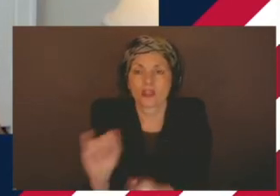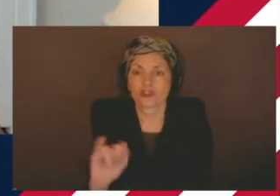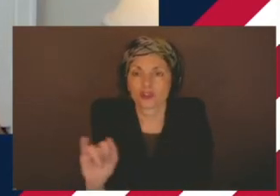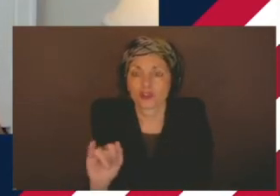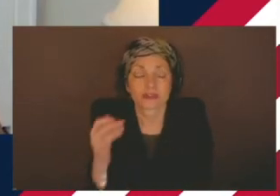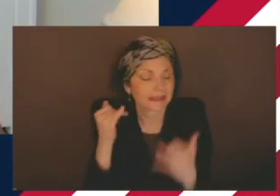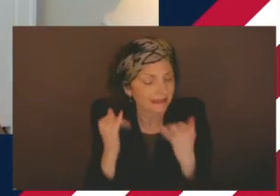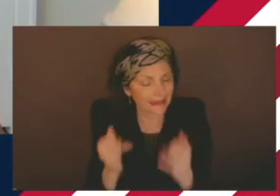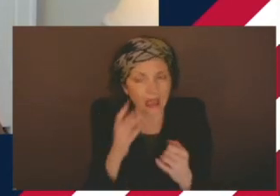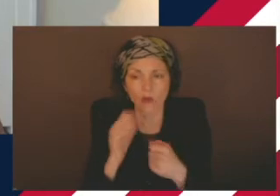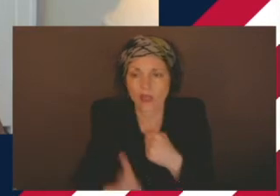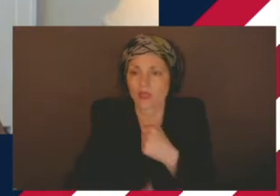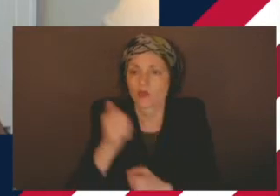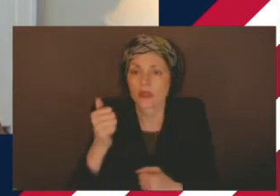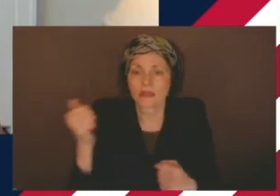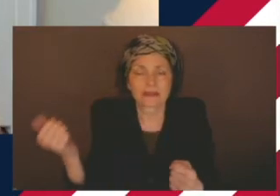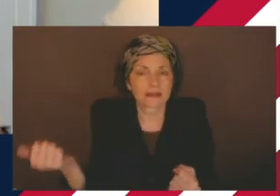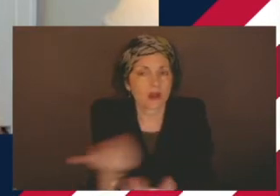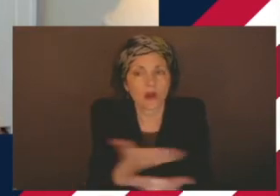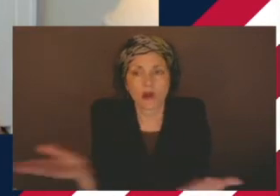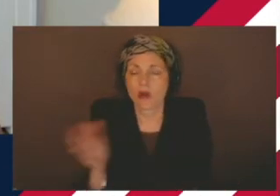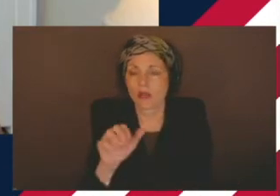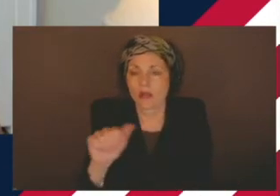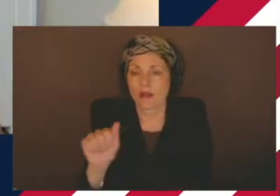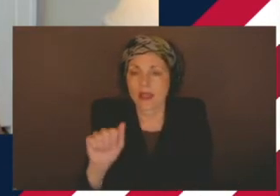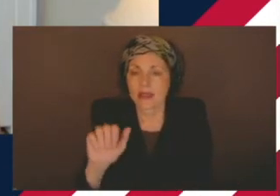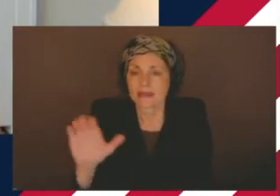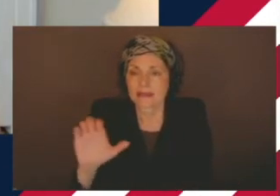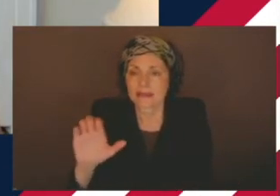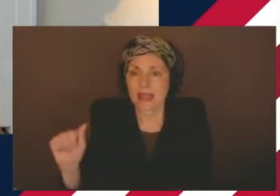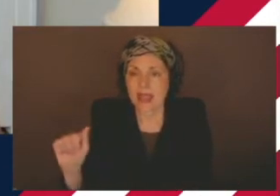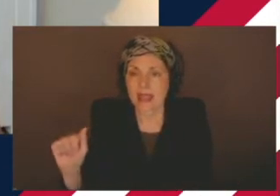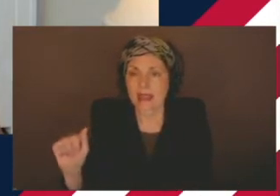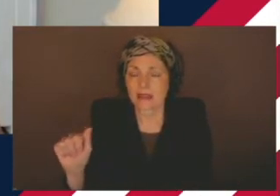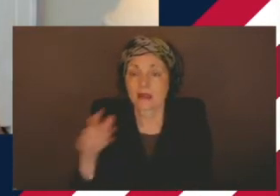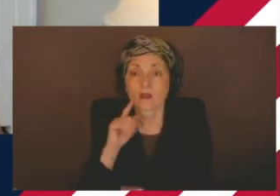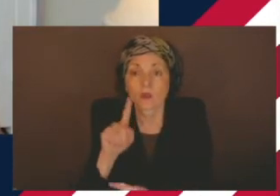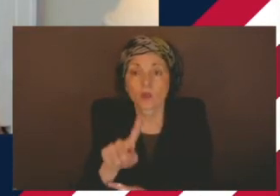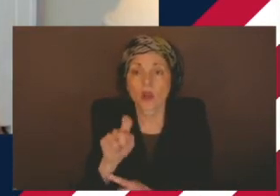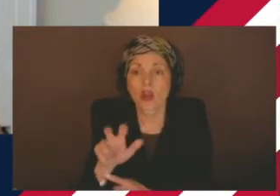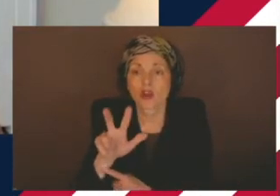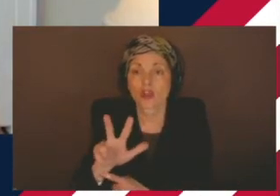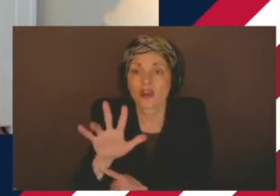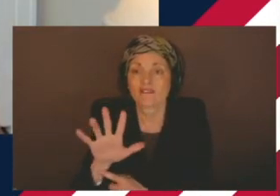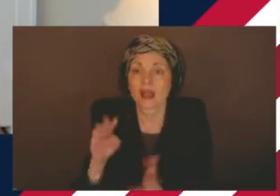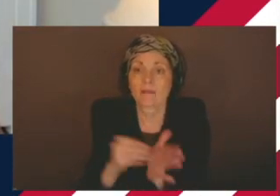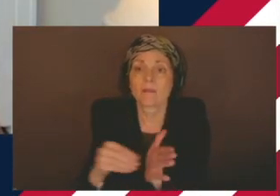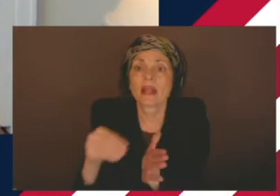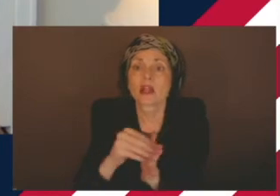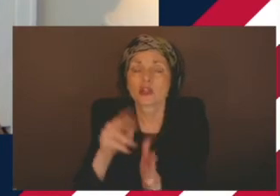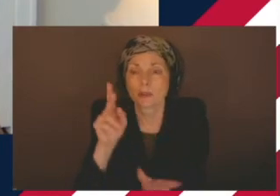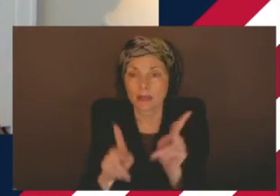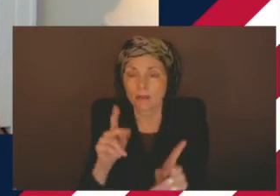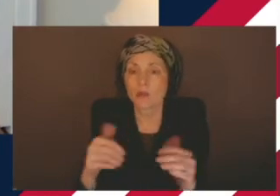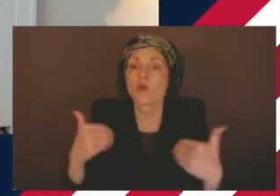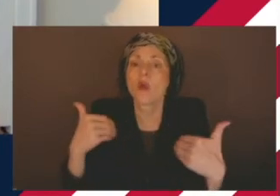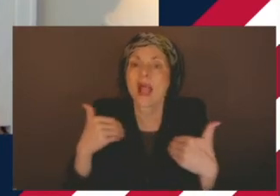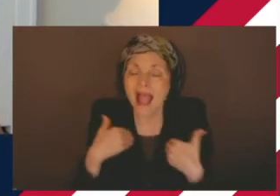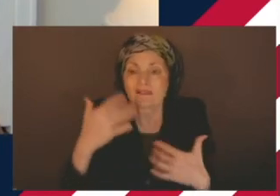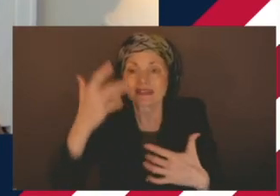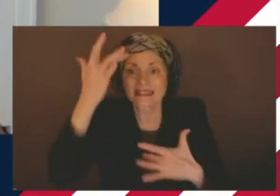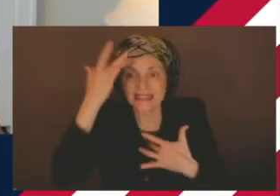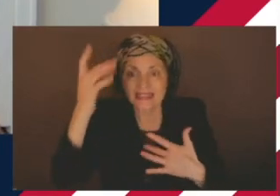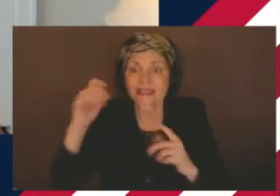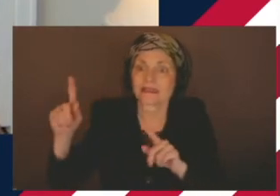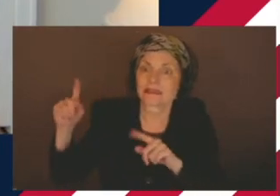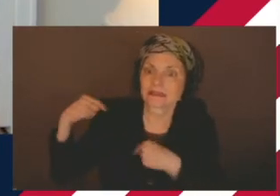entire ACA. The fate of up to 135 million people with pre-existing conditions hangs in the balance. Many of